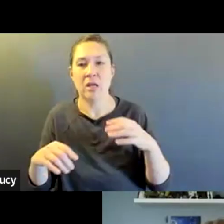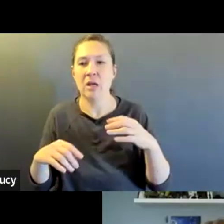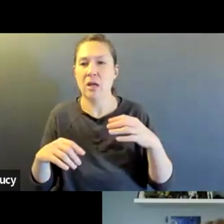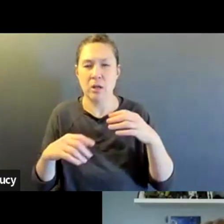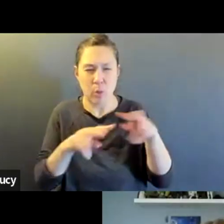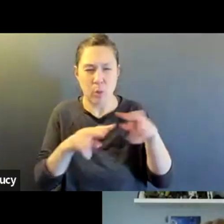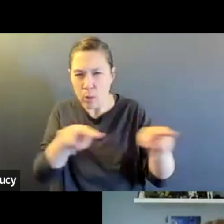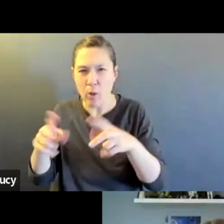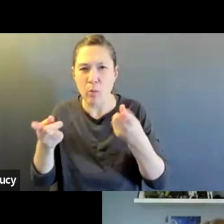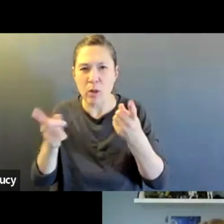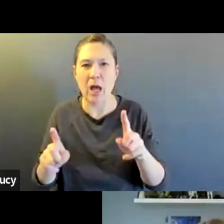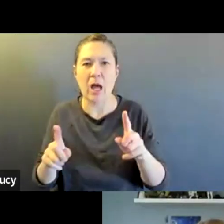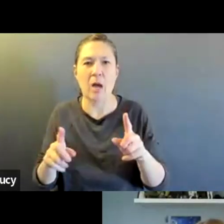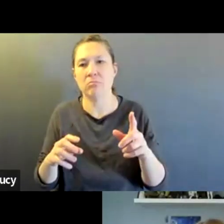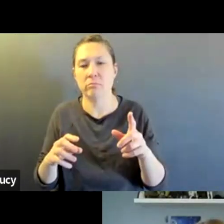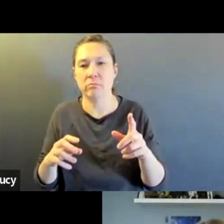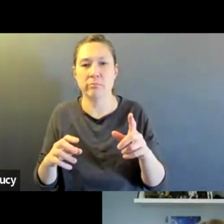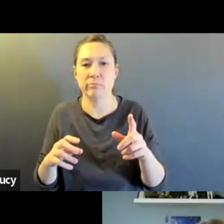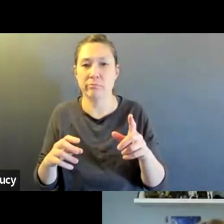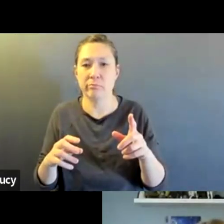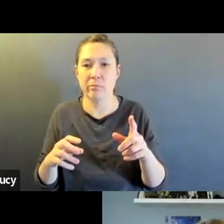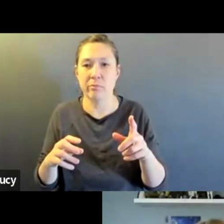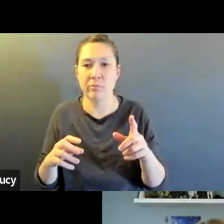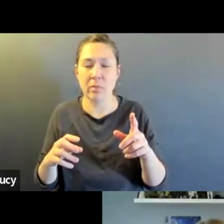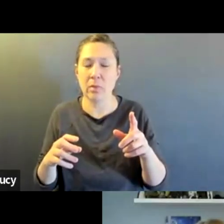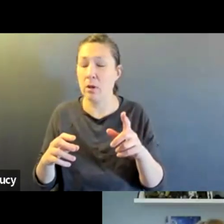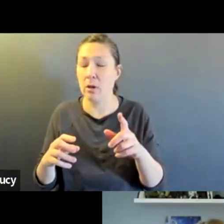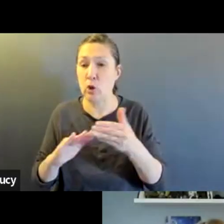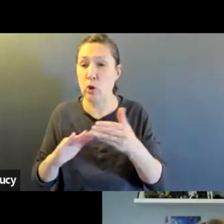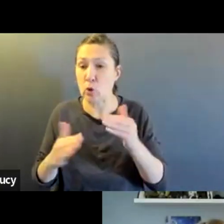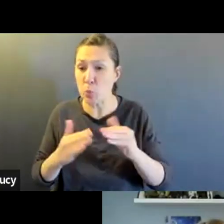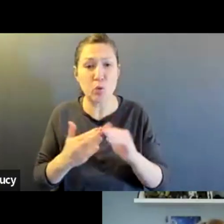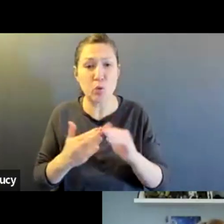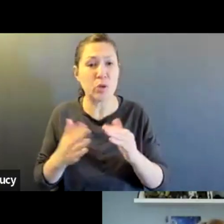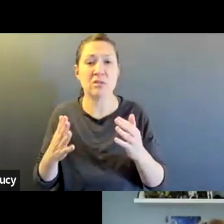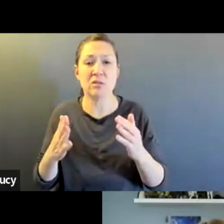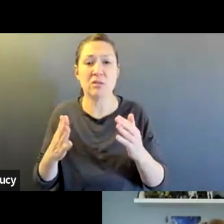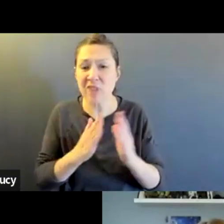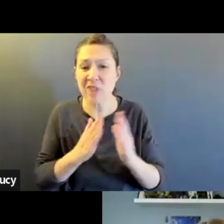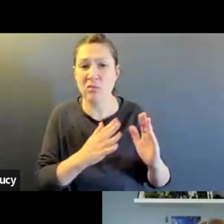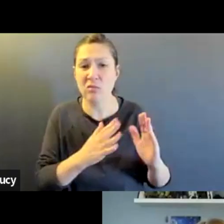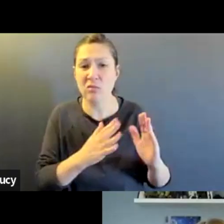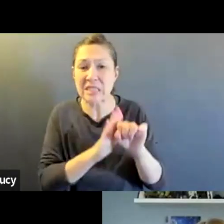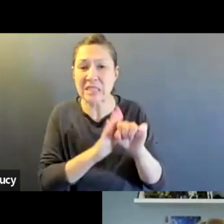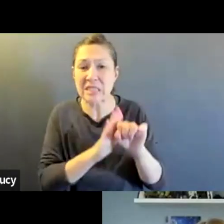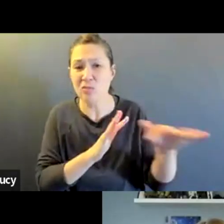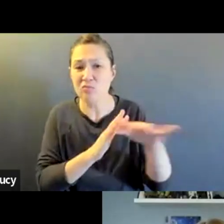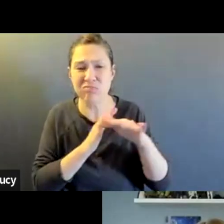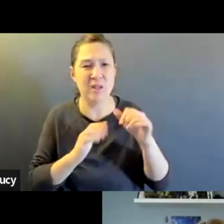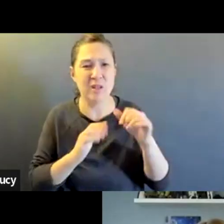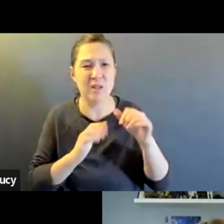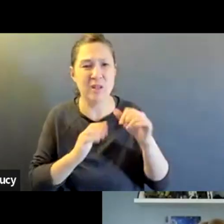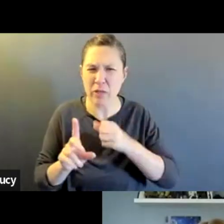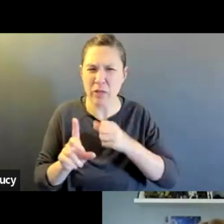nonprofits and communities, what trends can be very proactive about or be a little more reactive to. And I think these last few weeks, more